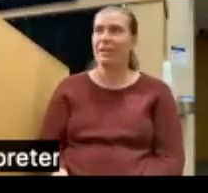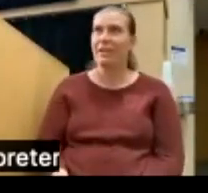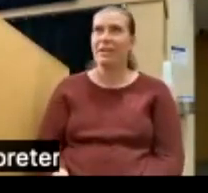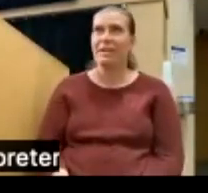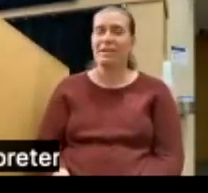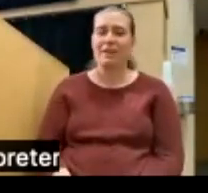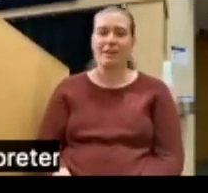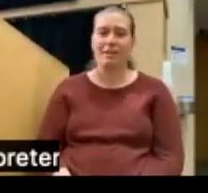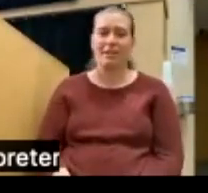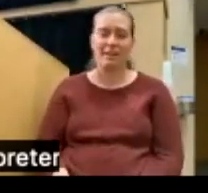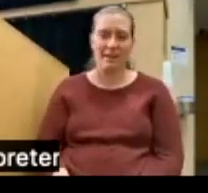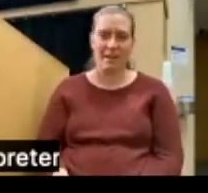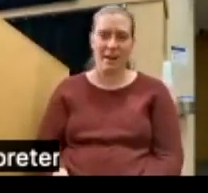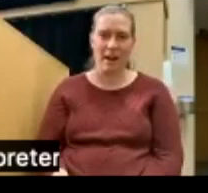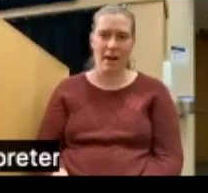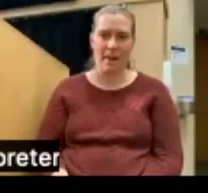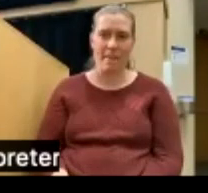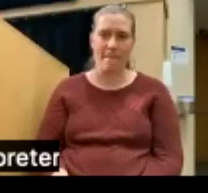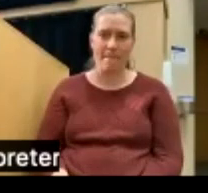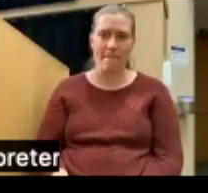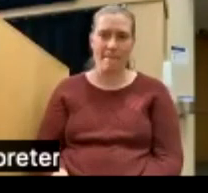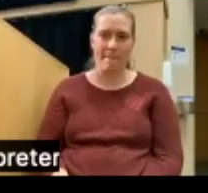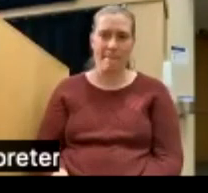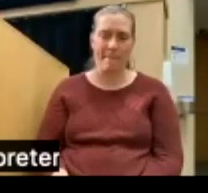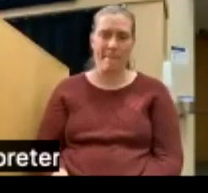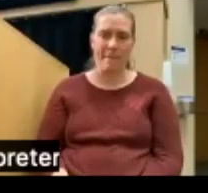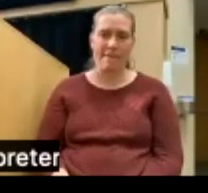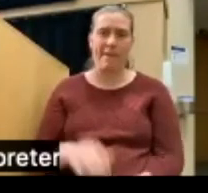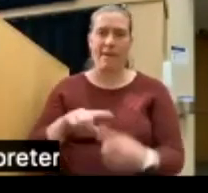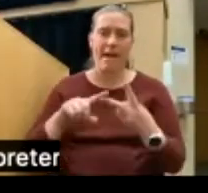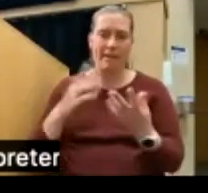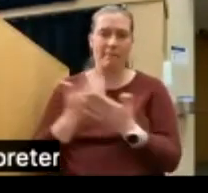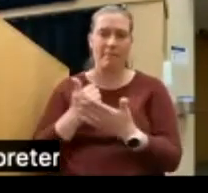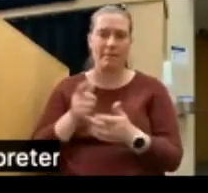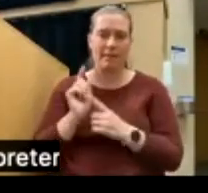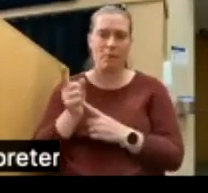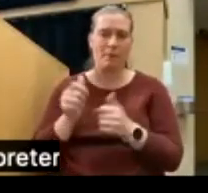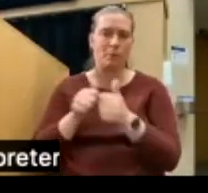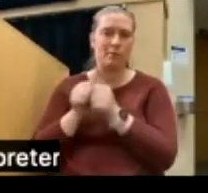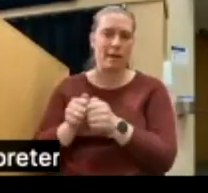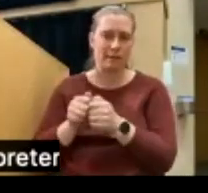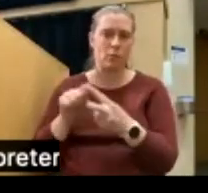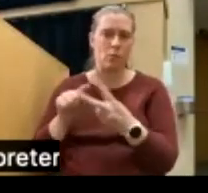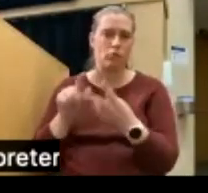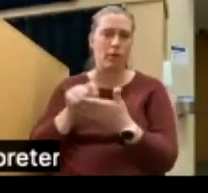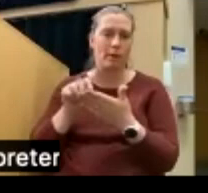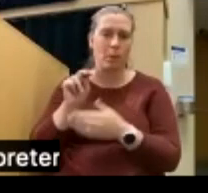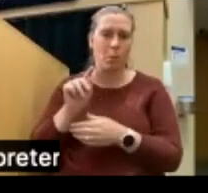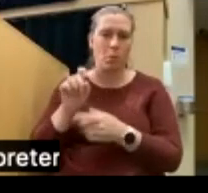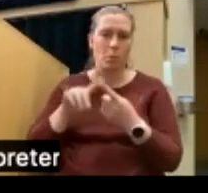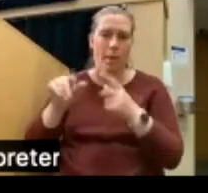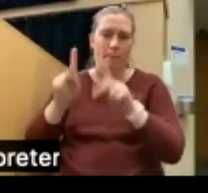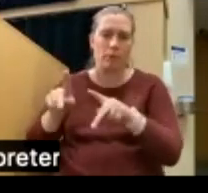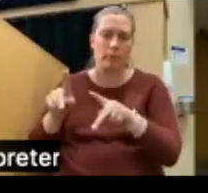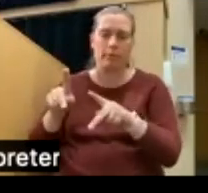wish them well in your heart. And then if you could also just take a moment to, you know, text them, write them a note to just say